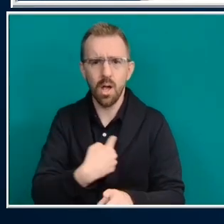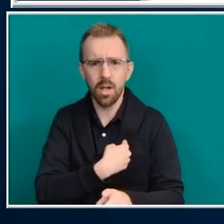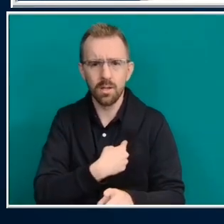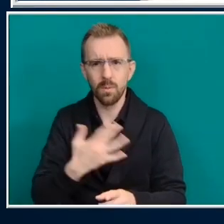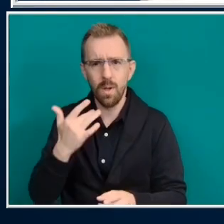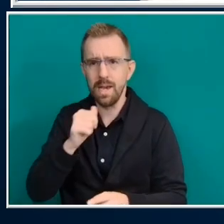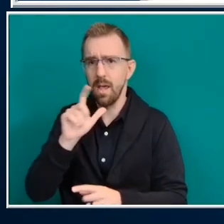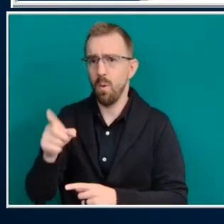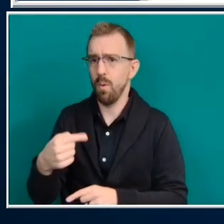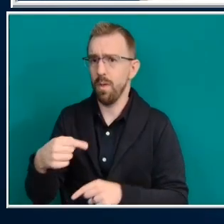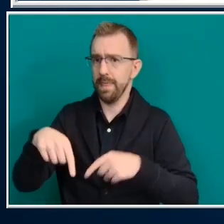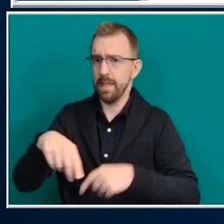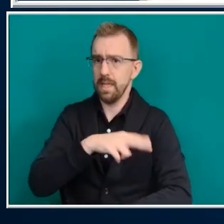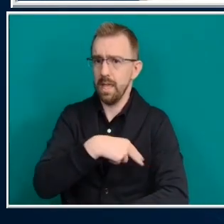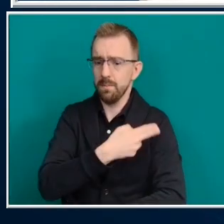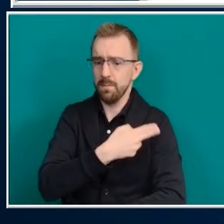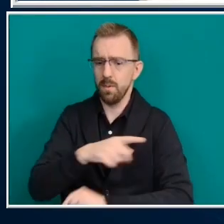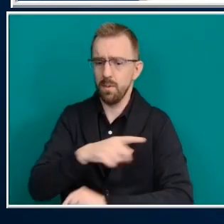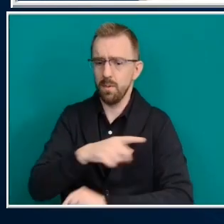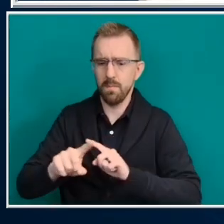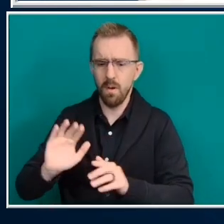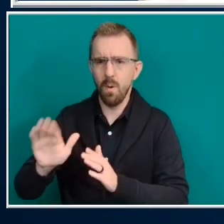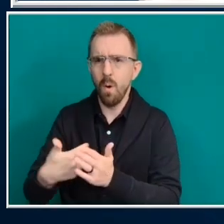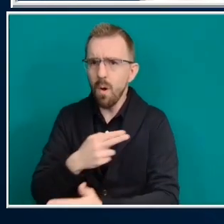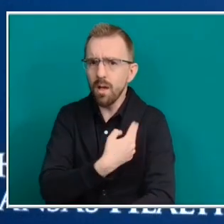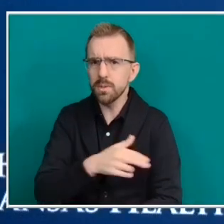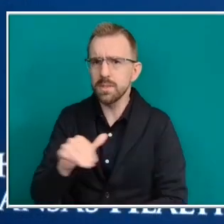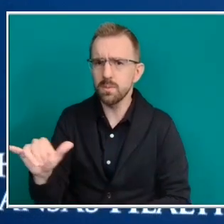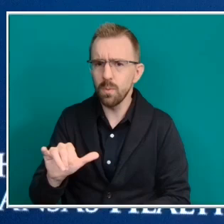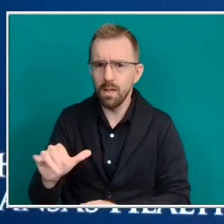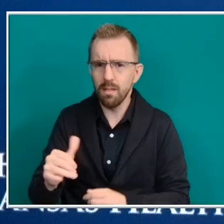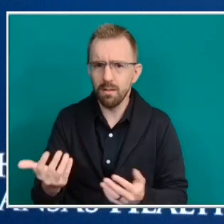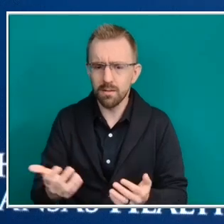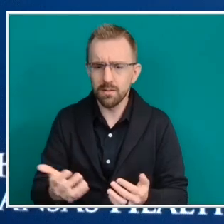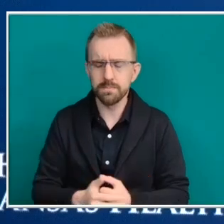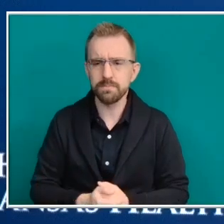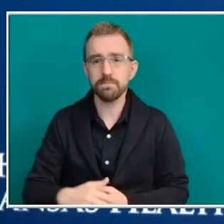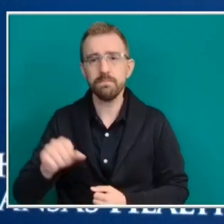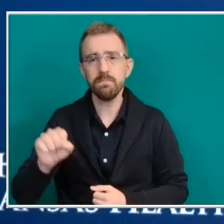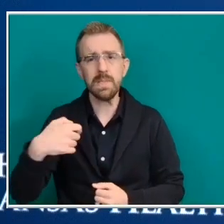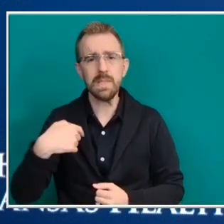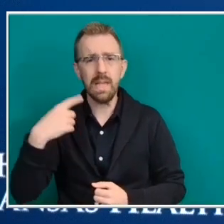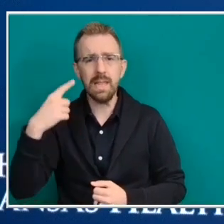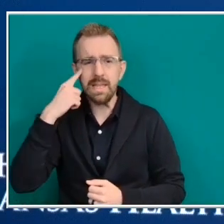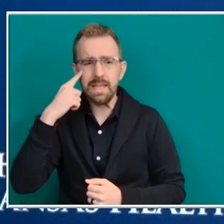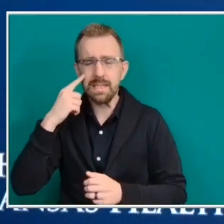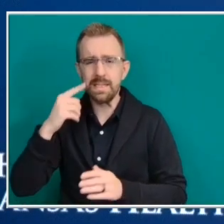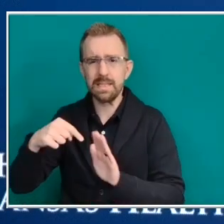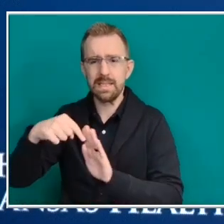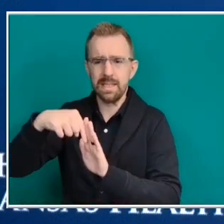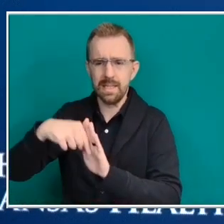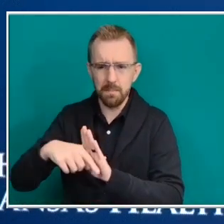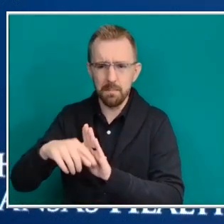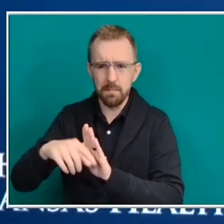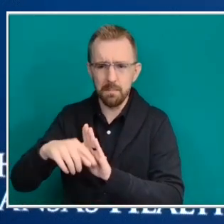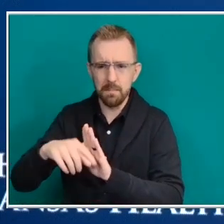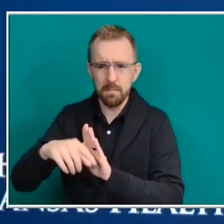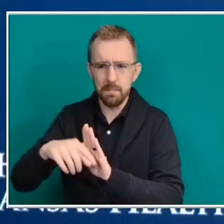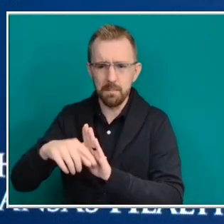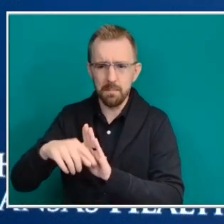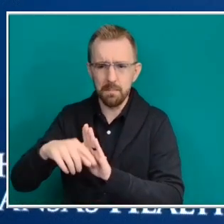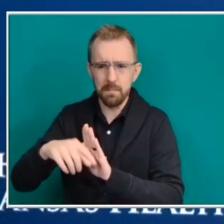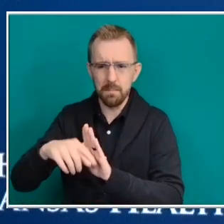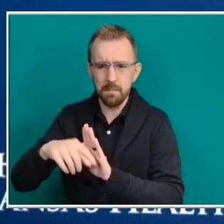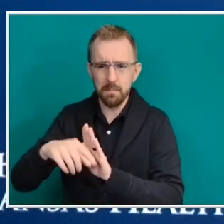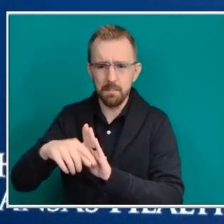this hospital, but all hospitals so vulnerable? Yeah, I think it's the breadth and depth, and it goes very far and wide